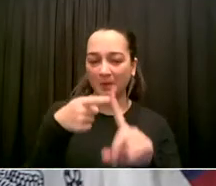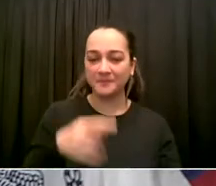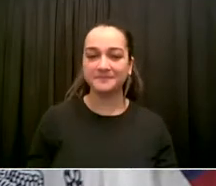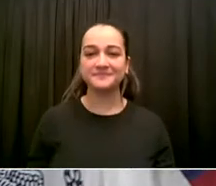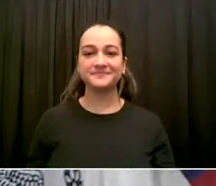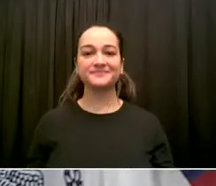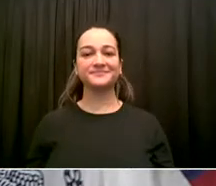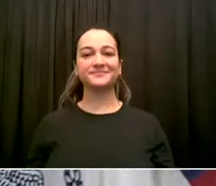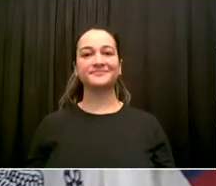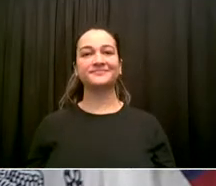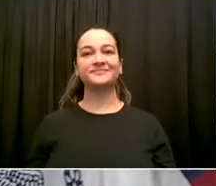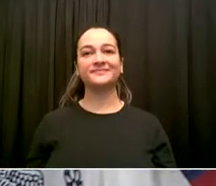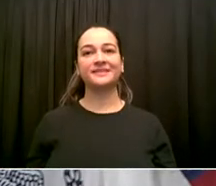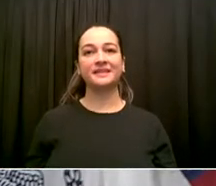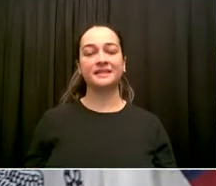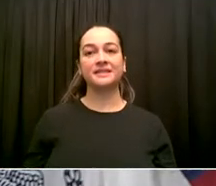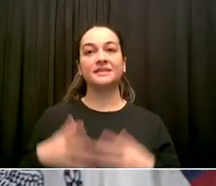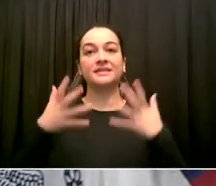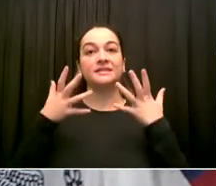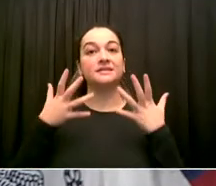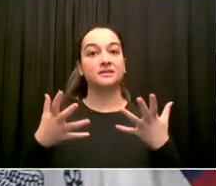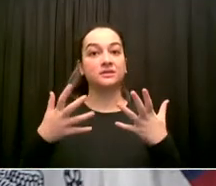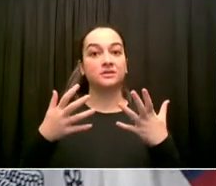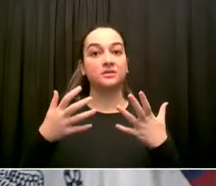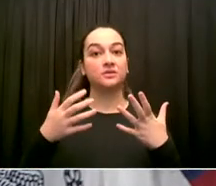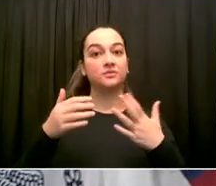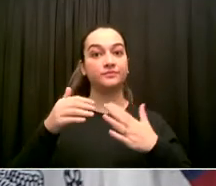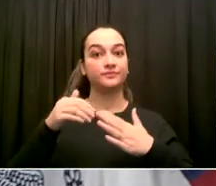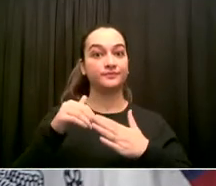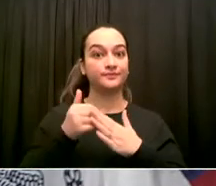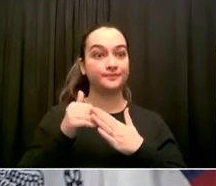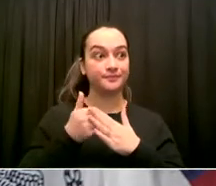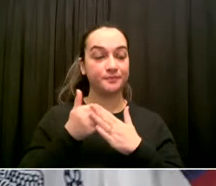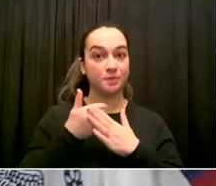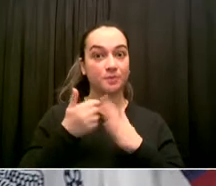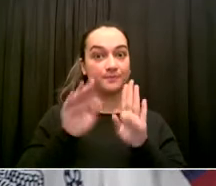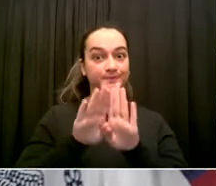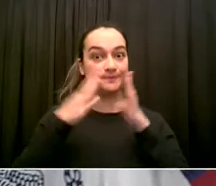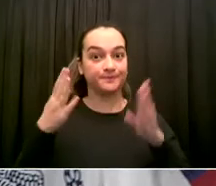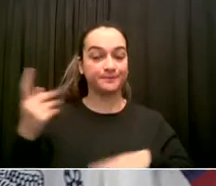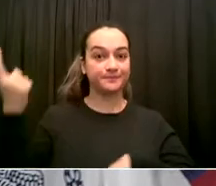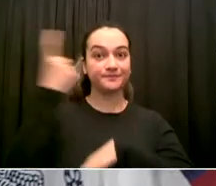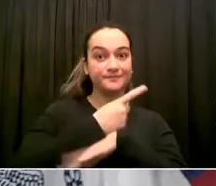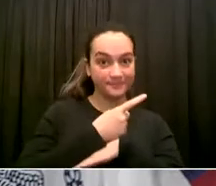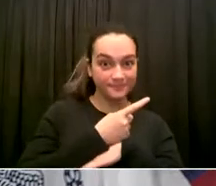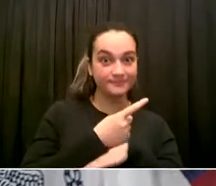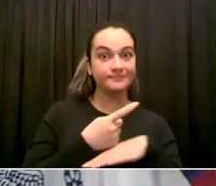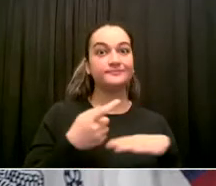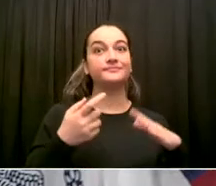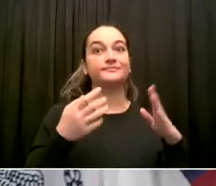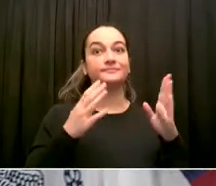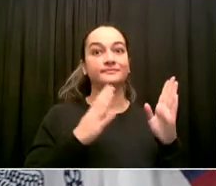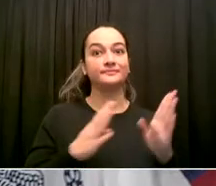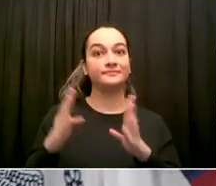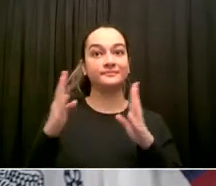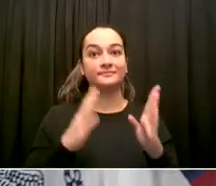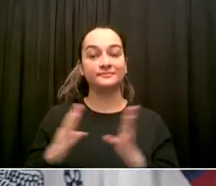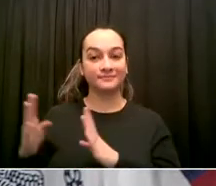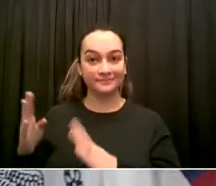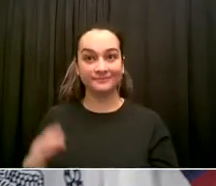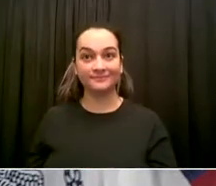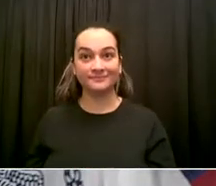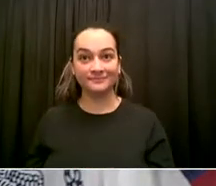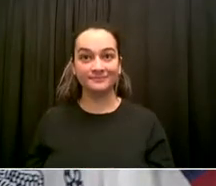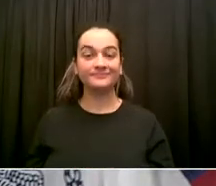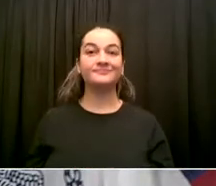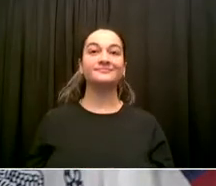crucial bipartisan support. And from a true Met fan, I want to present to you now the borough president of Staten